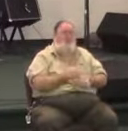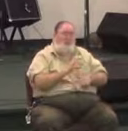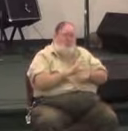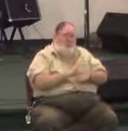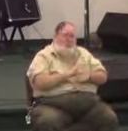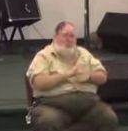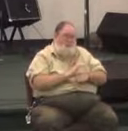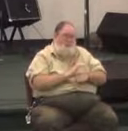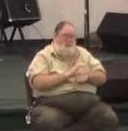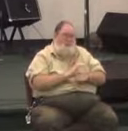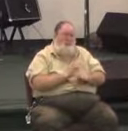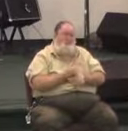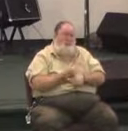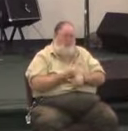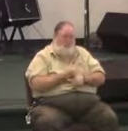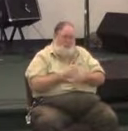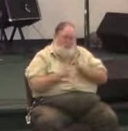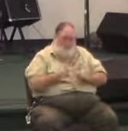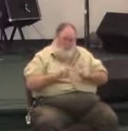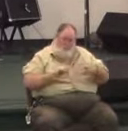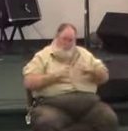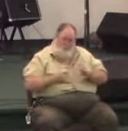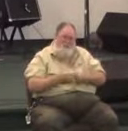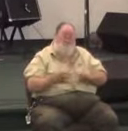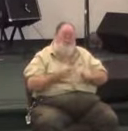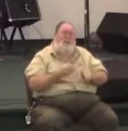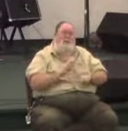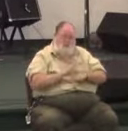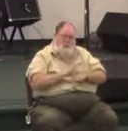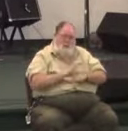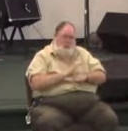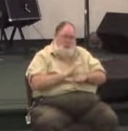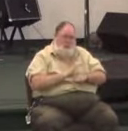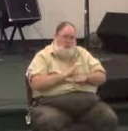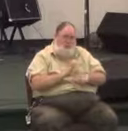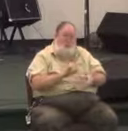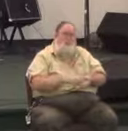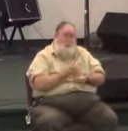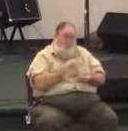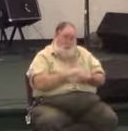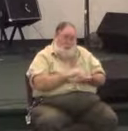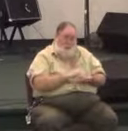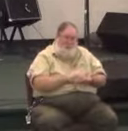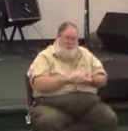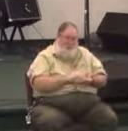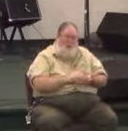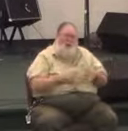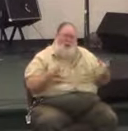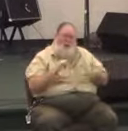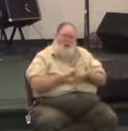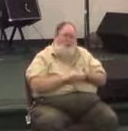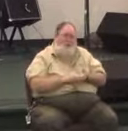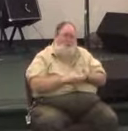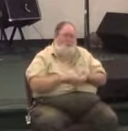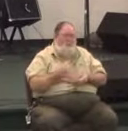have been hurt by the church. And a lot of that has been over money. And I know when I was doing my Paul